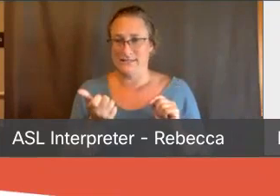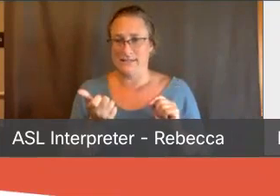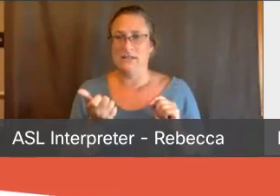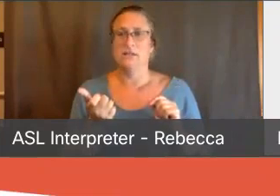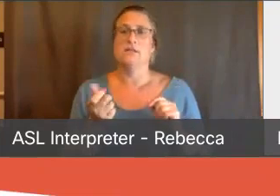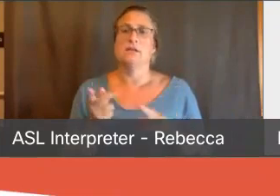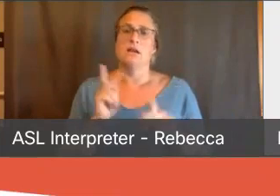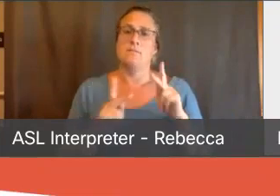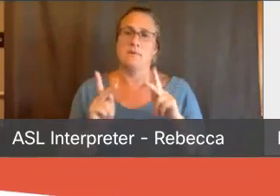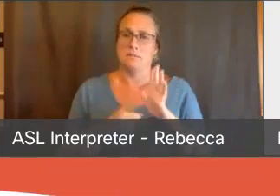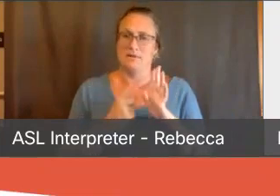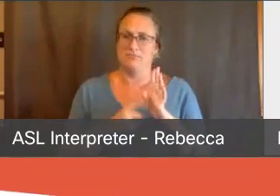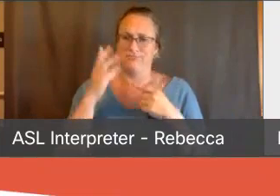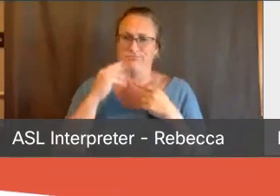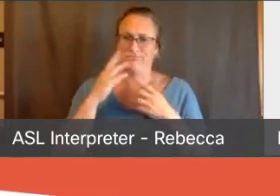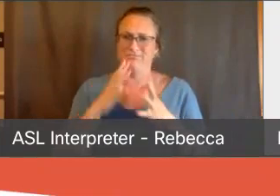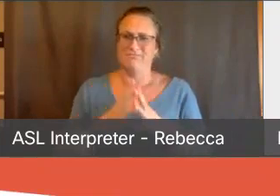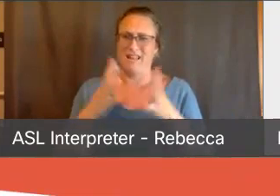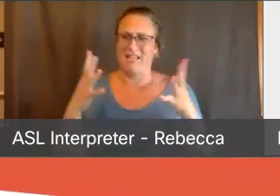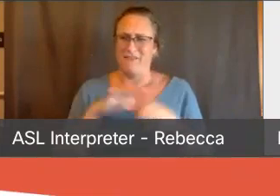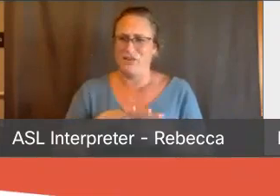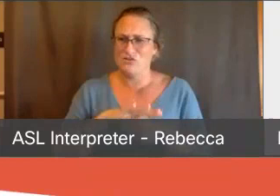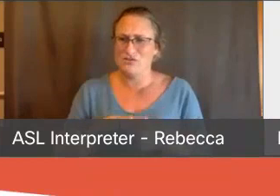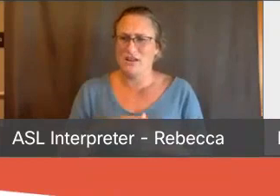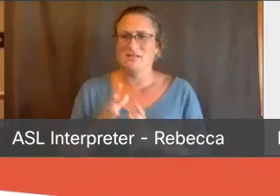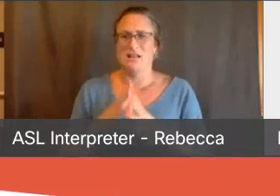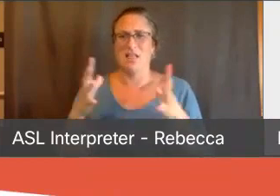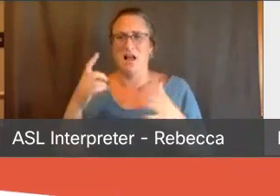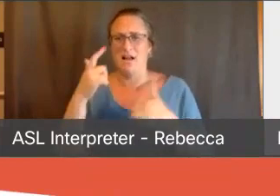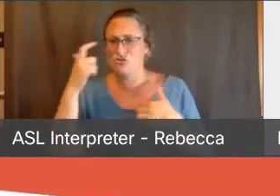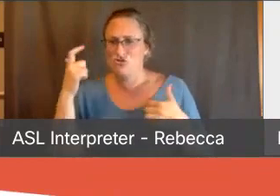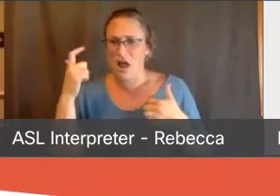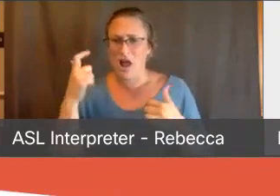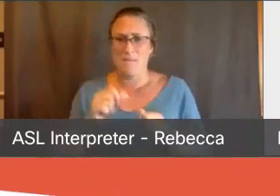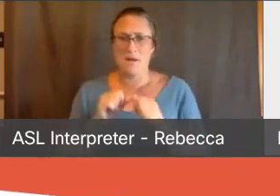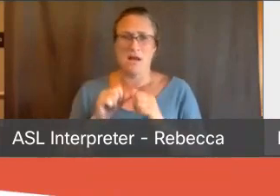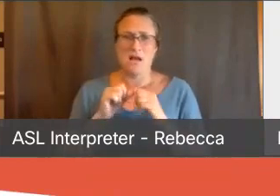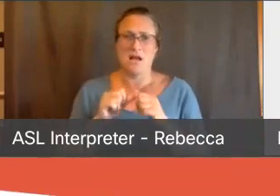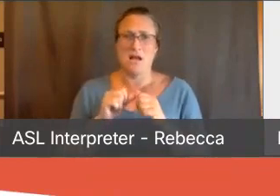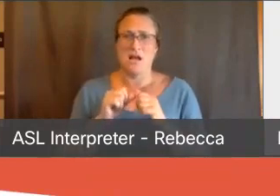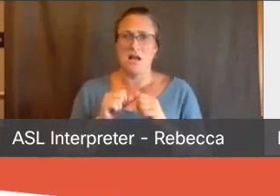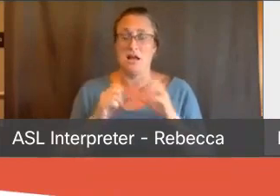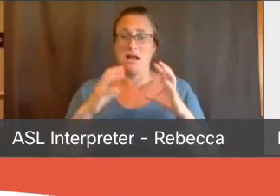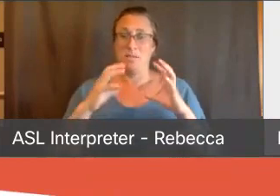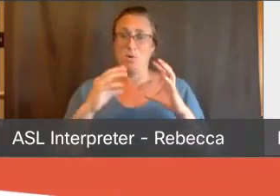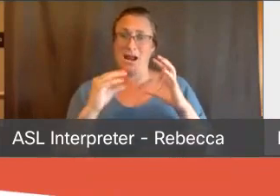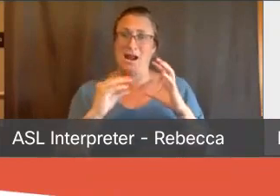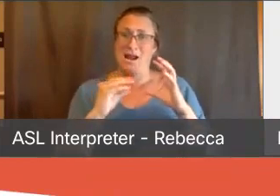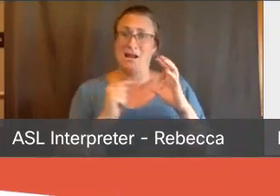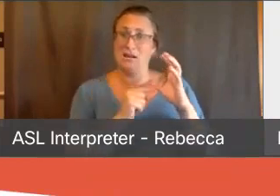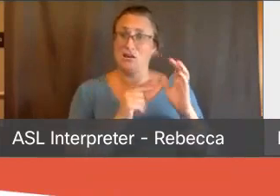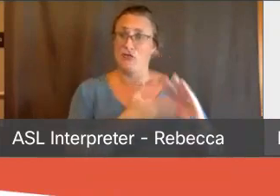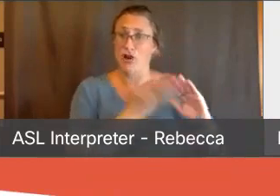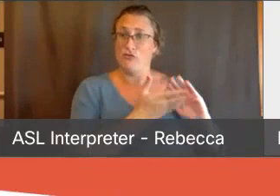trauma or when they experience a lot of stress, your brain is basically constantly being told,